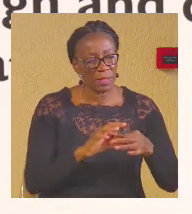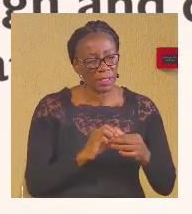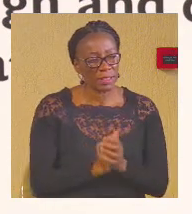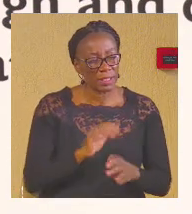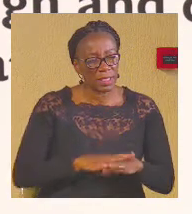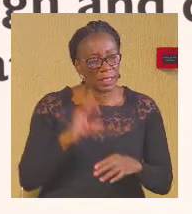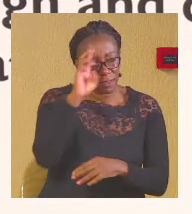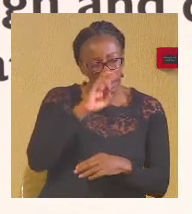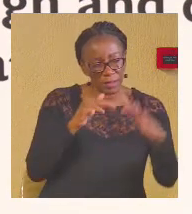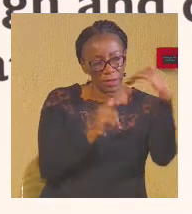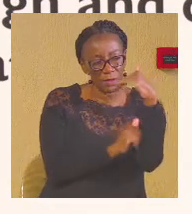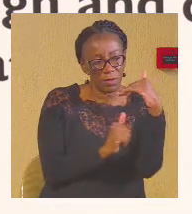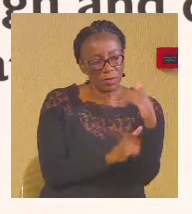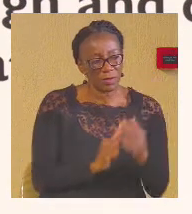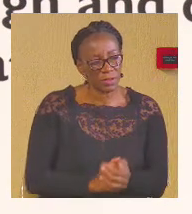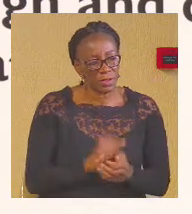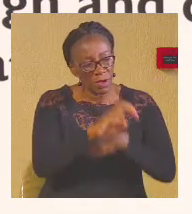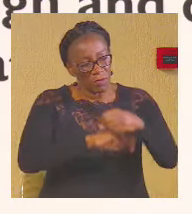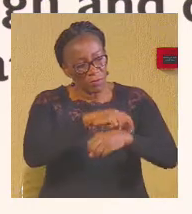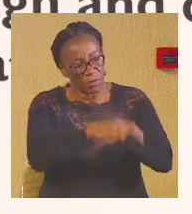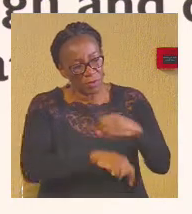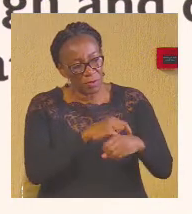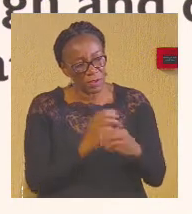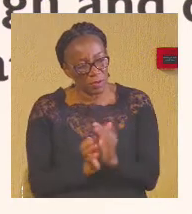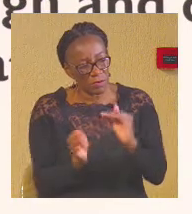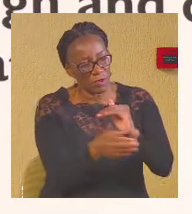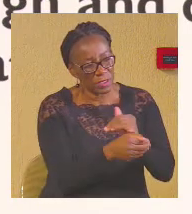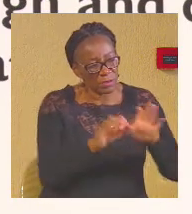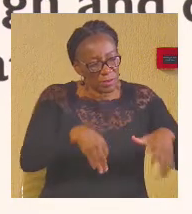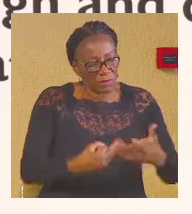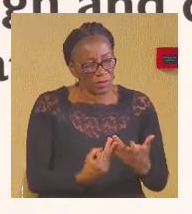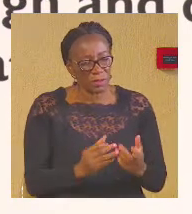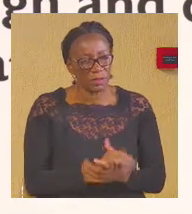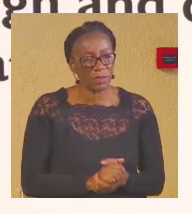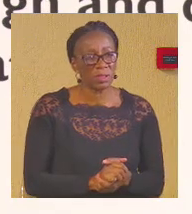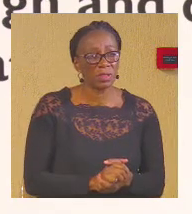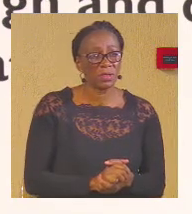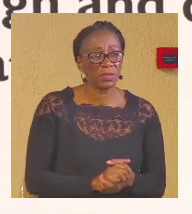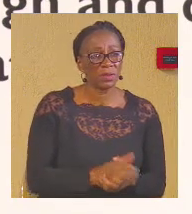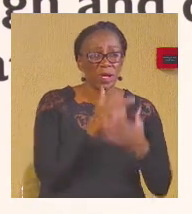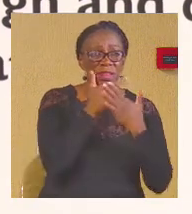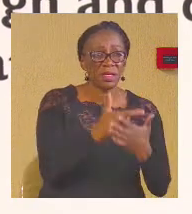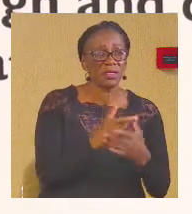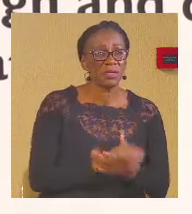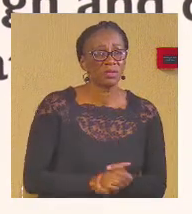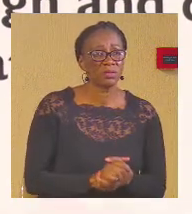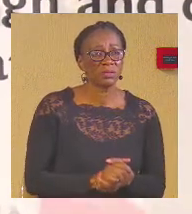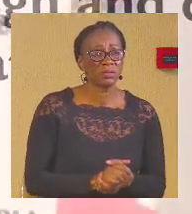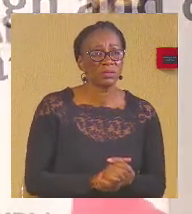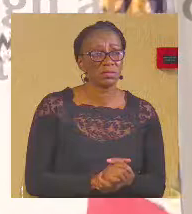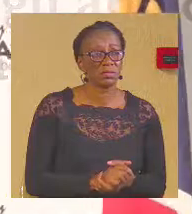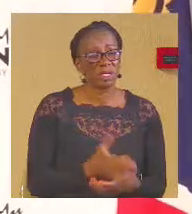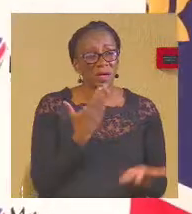terms of our preparedness for isolation facilities, as well as quarantine facilities. Okay, thank you very much. Maybe just a follow-up